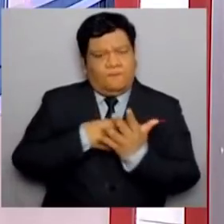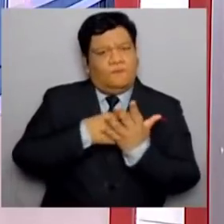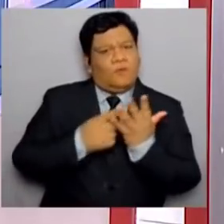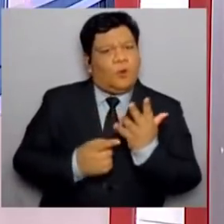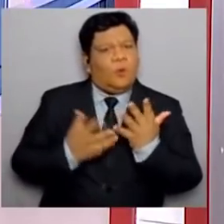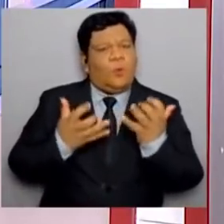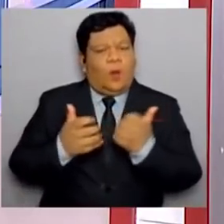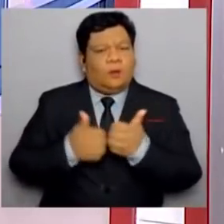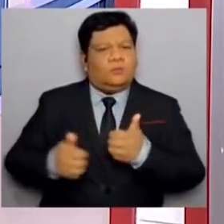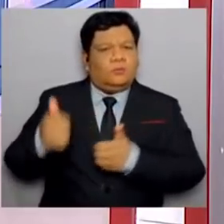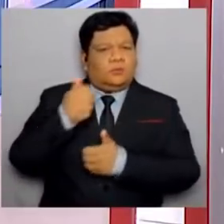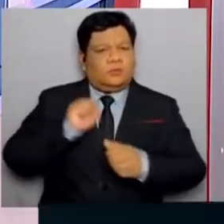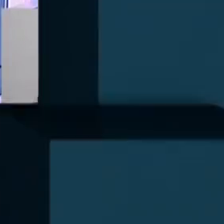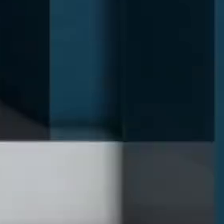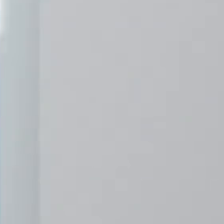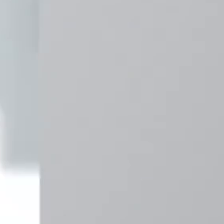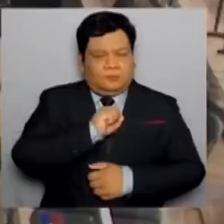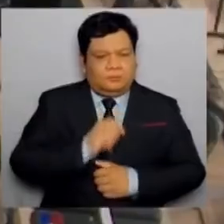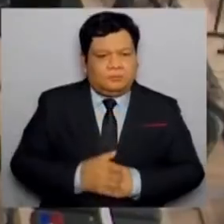in the land.